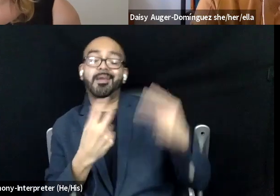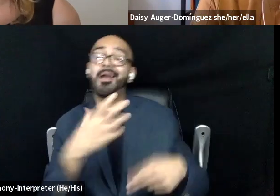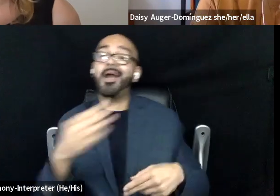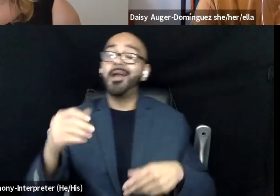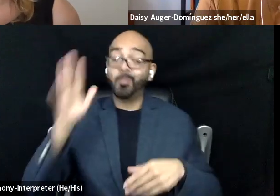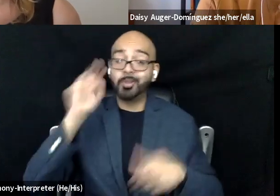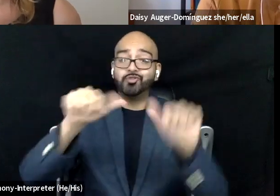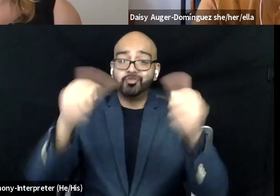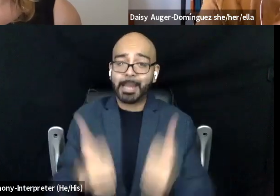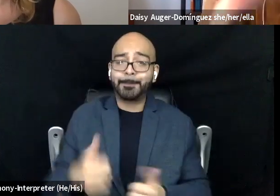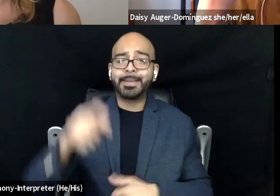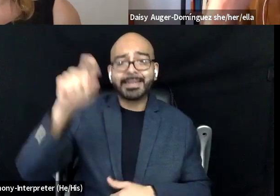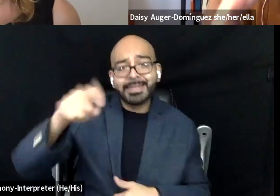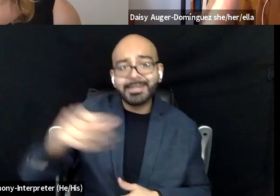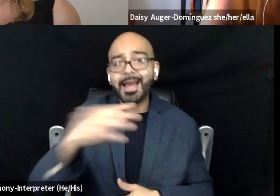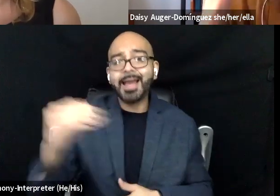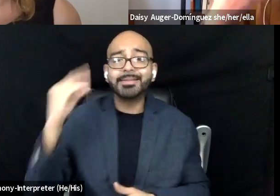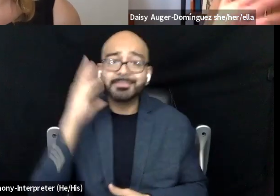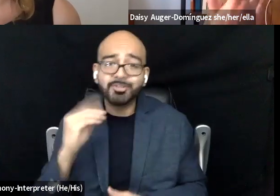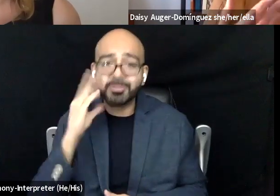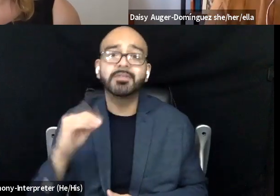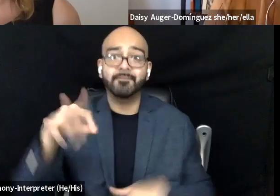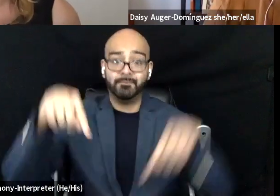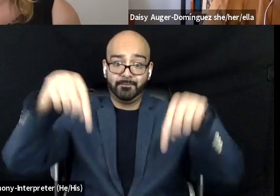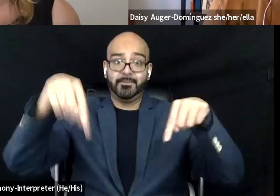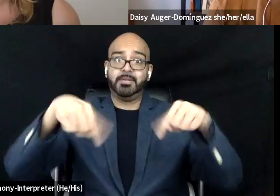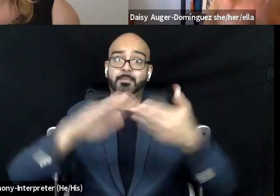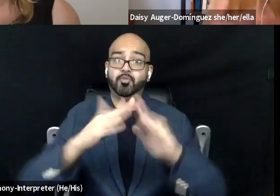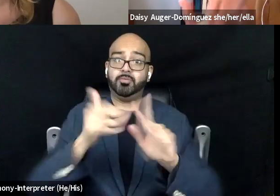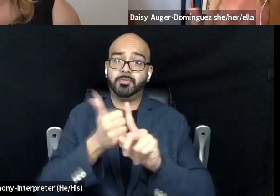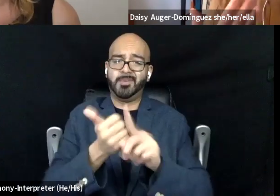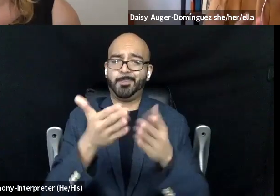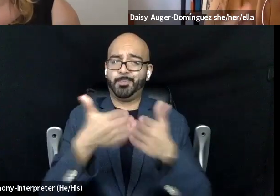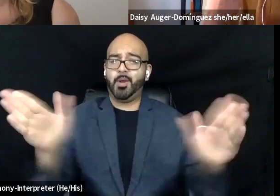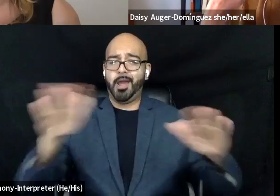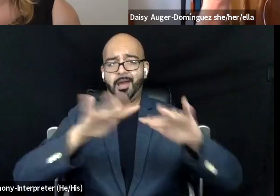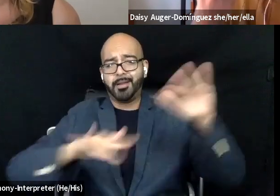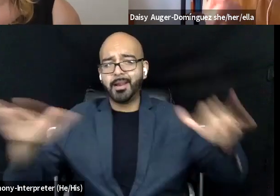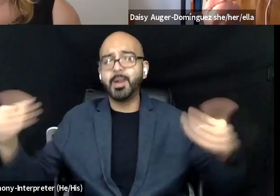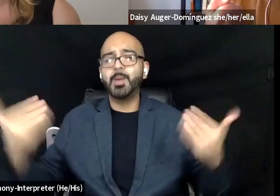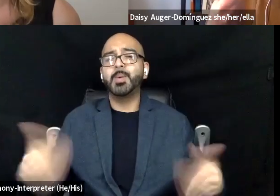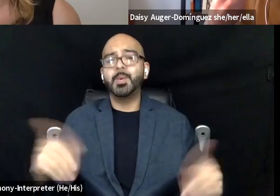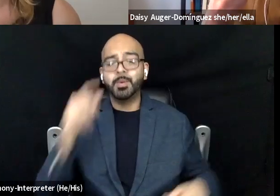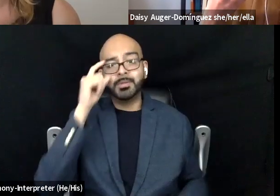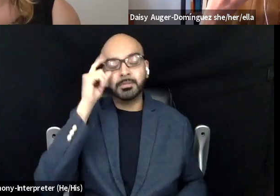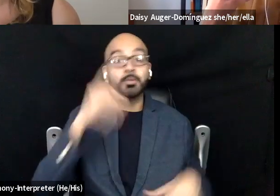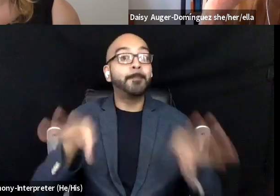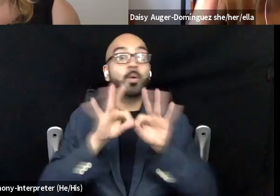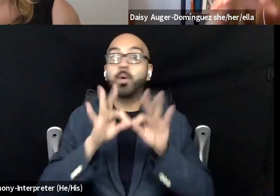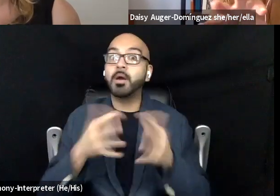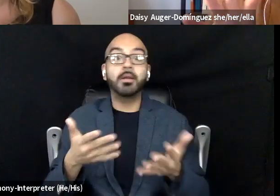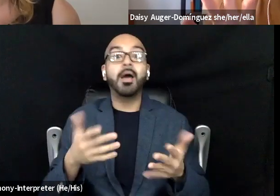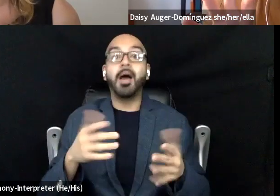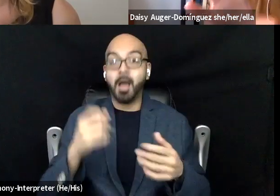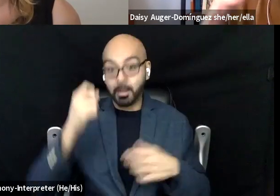experiences of this really broad community in the workplace. And so part of amplifying it is to understand the data, is to